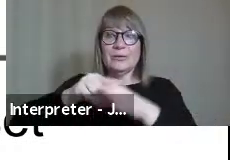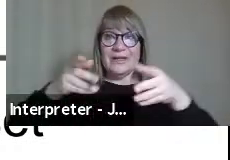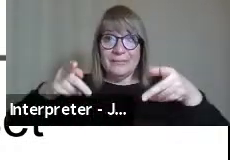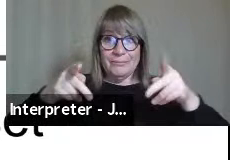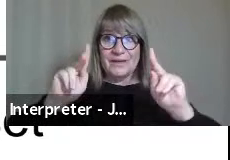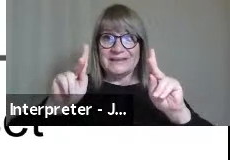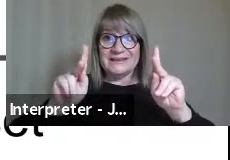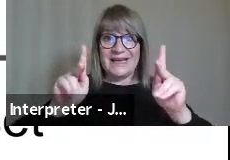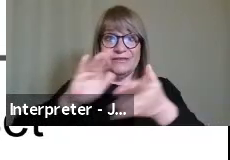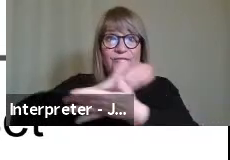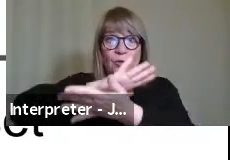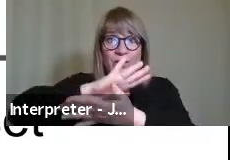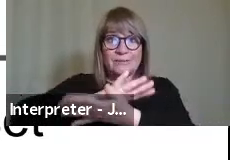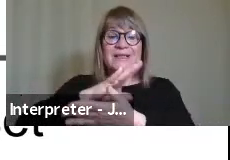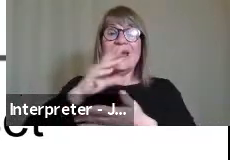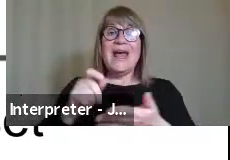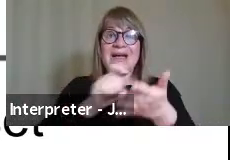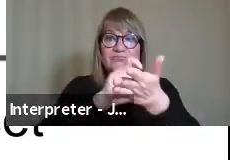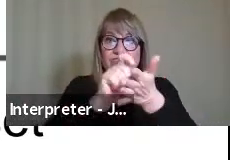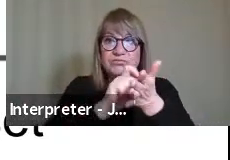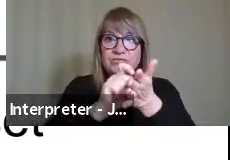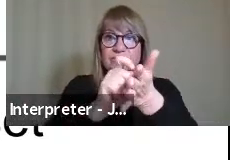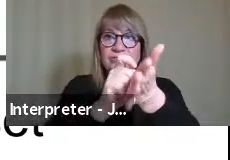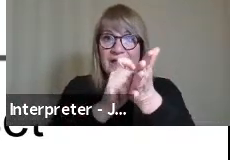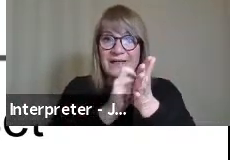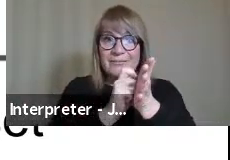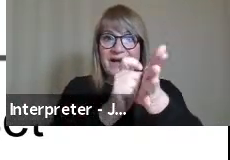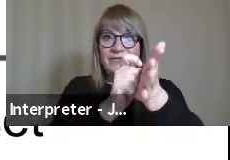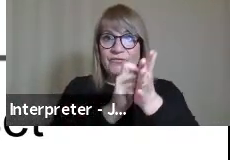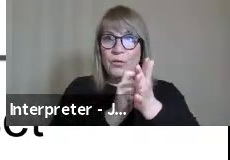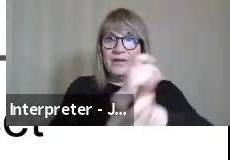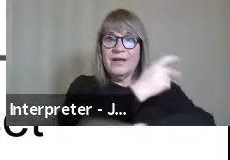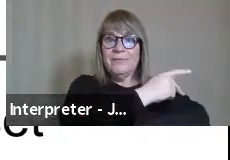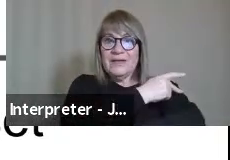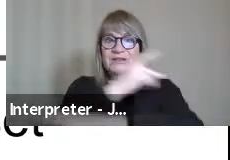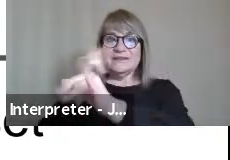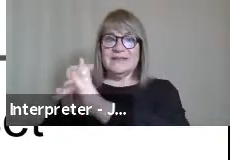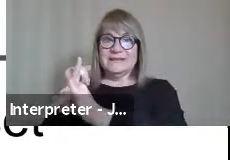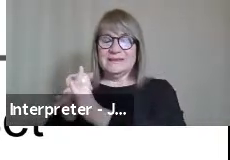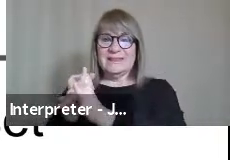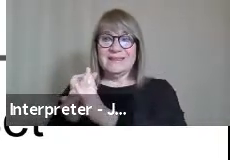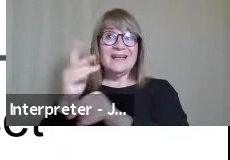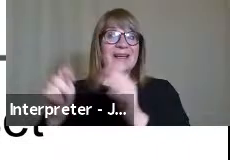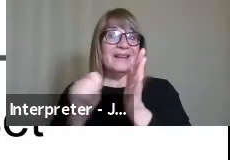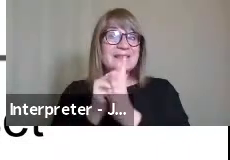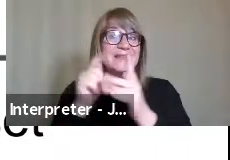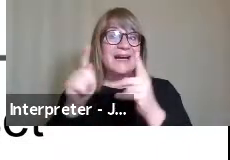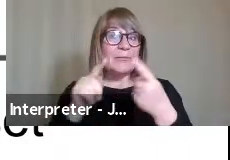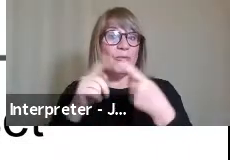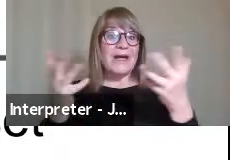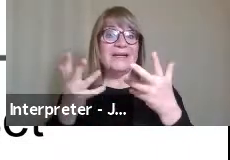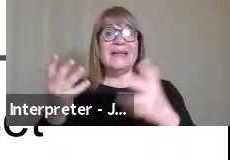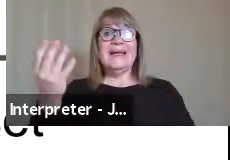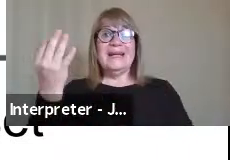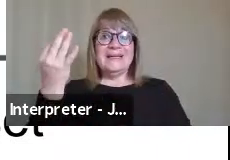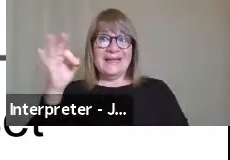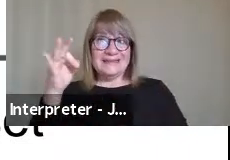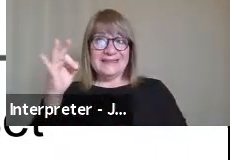correspondence between patients their families and institutions and the time period of those records spans 1919-1953